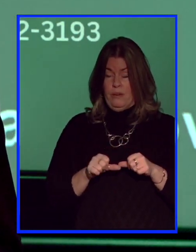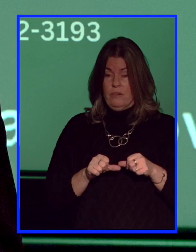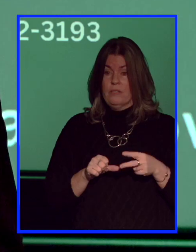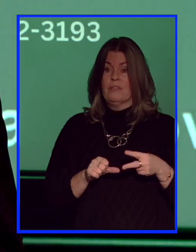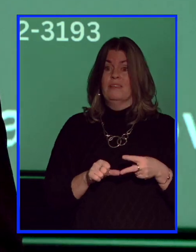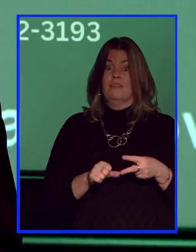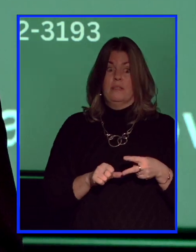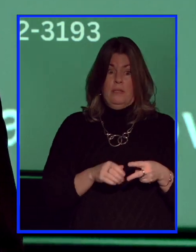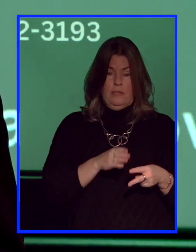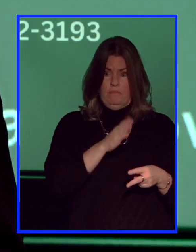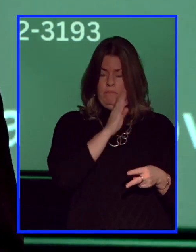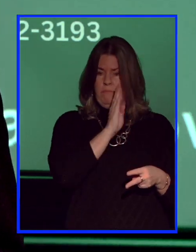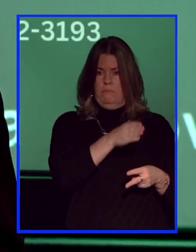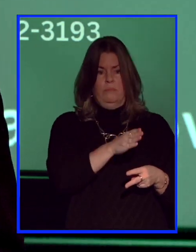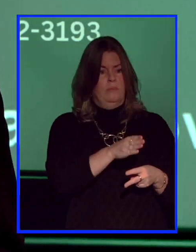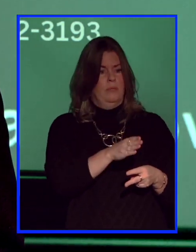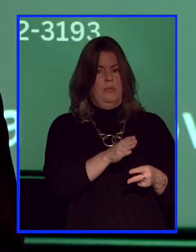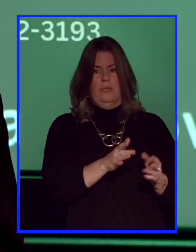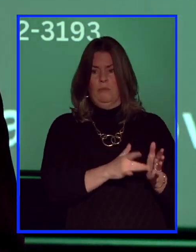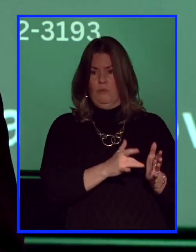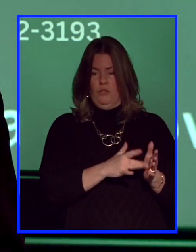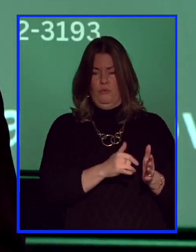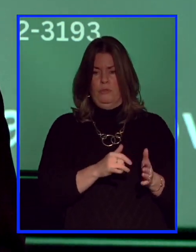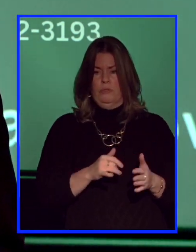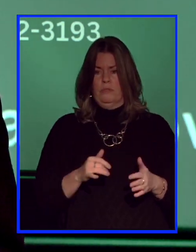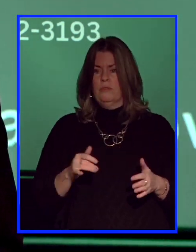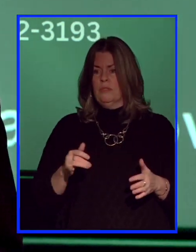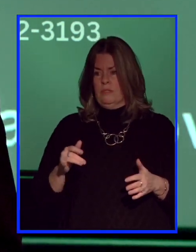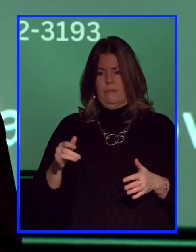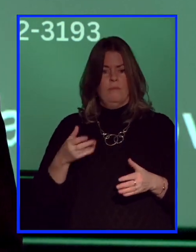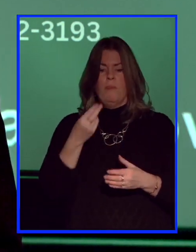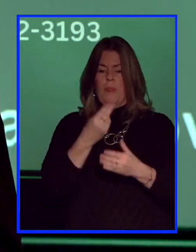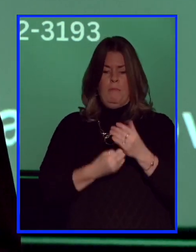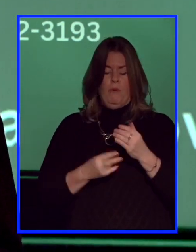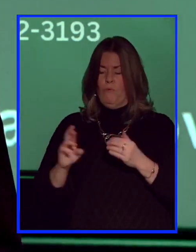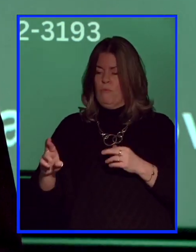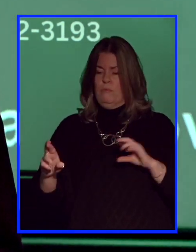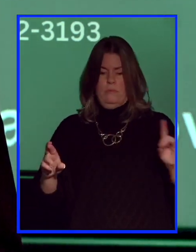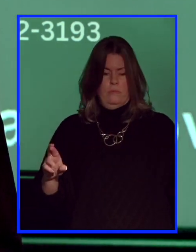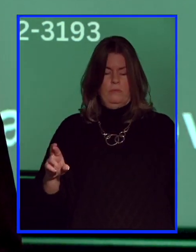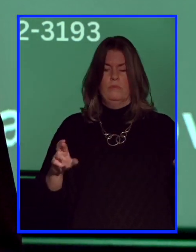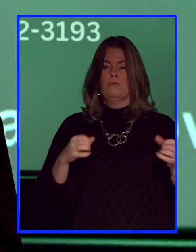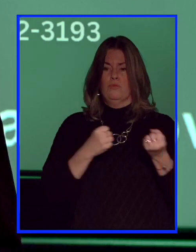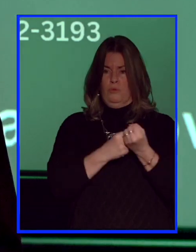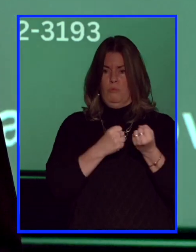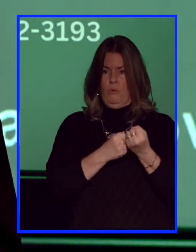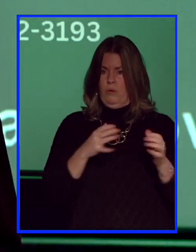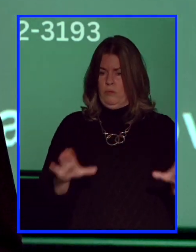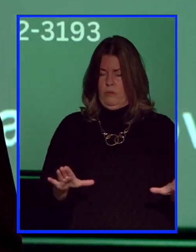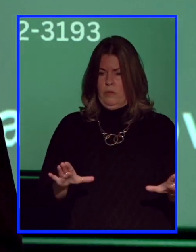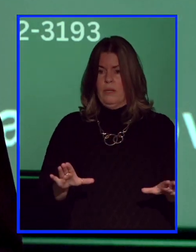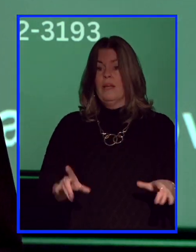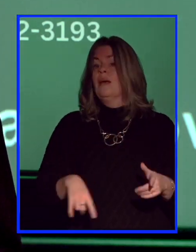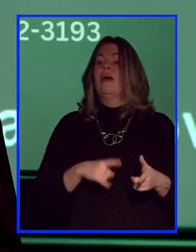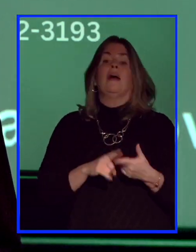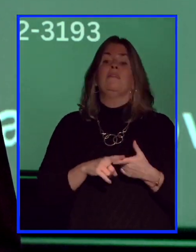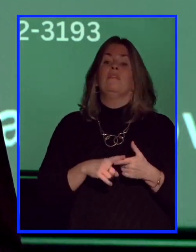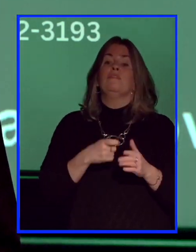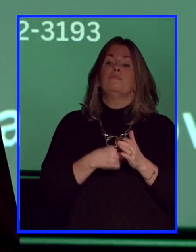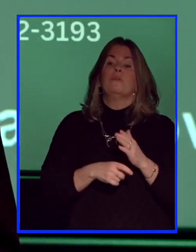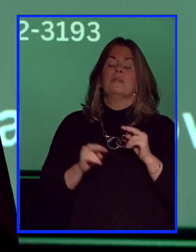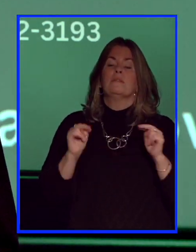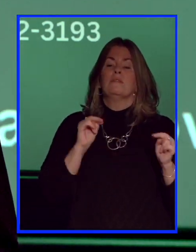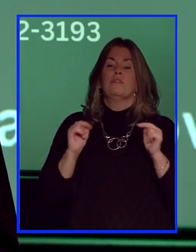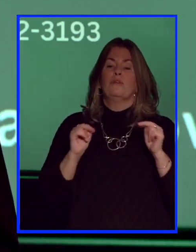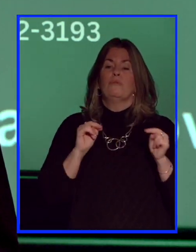abuse, where there tends to be bipartisan support. And then there's price negotiation, where the Republicans are really against it in